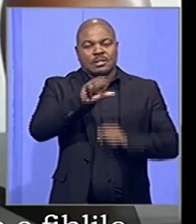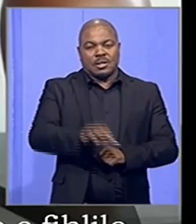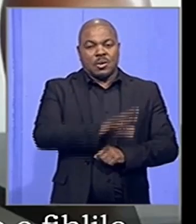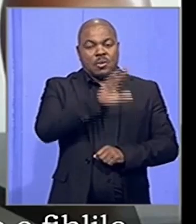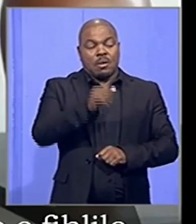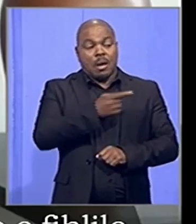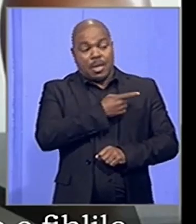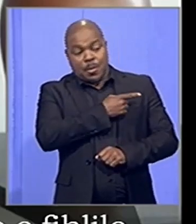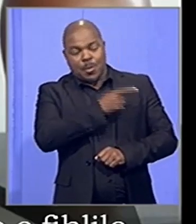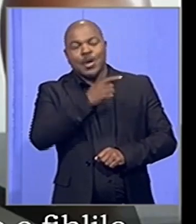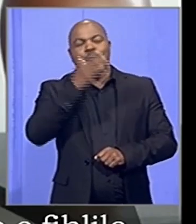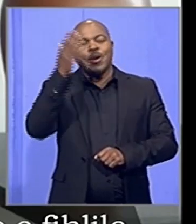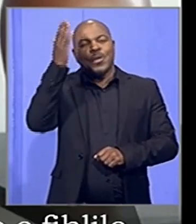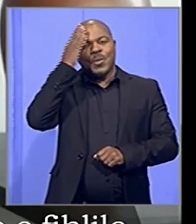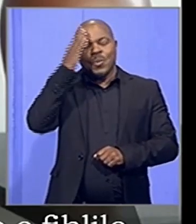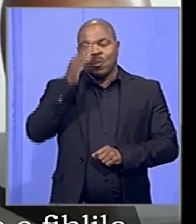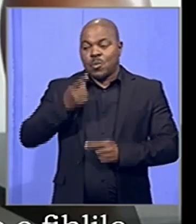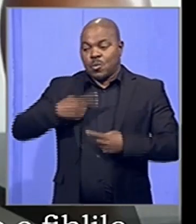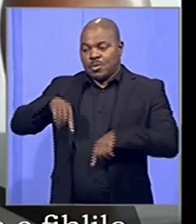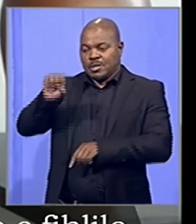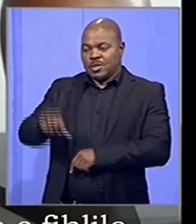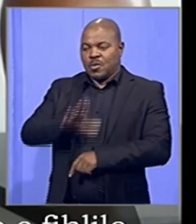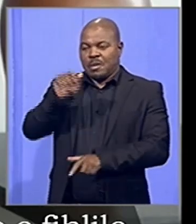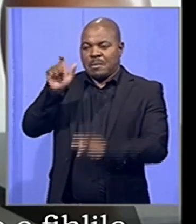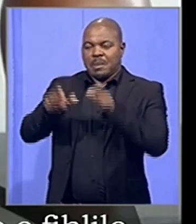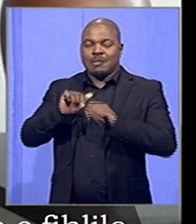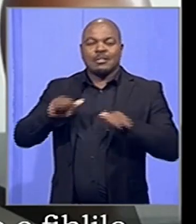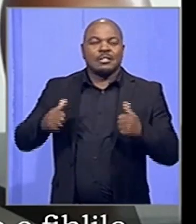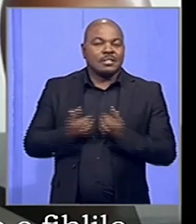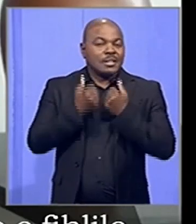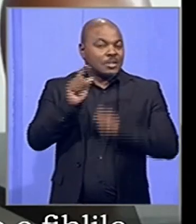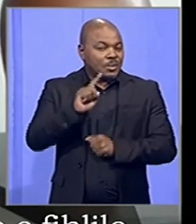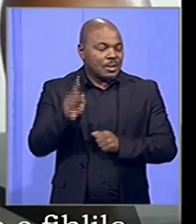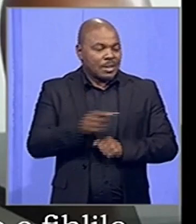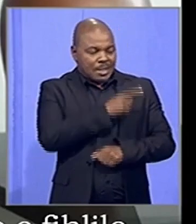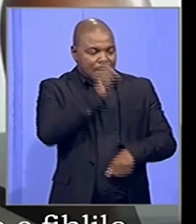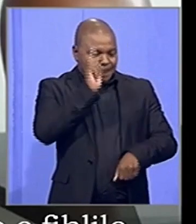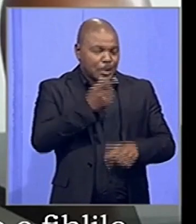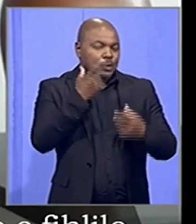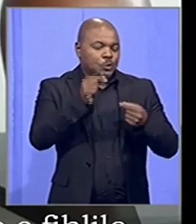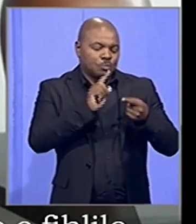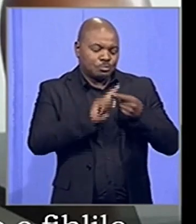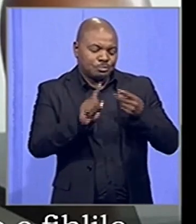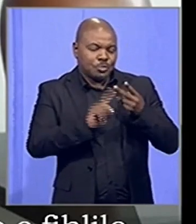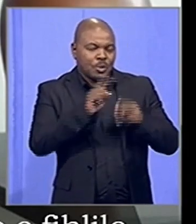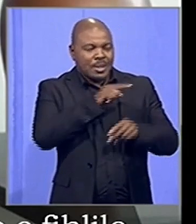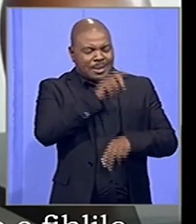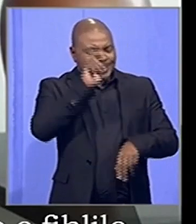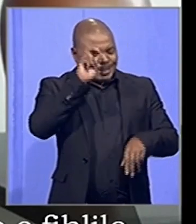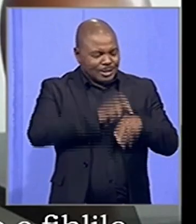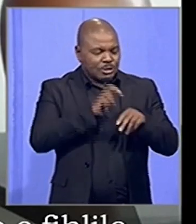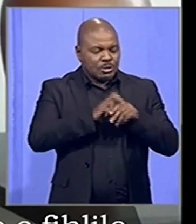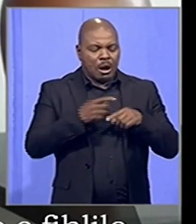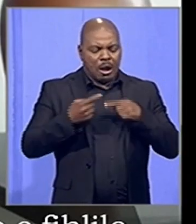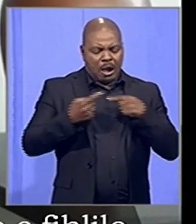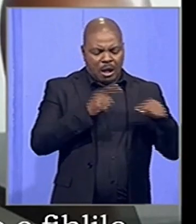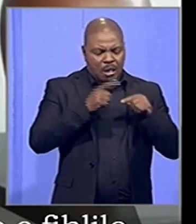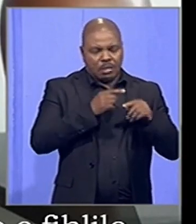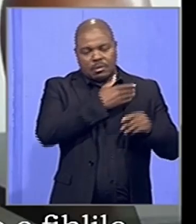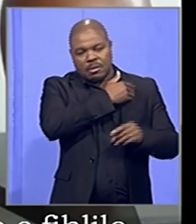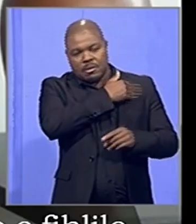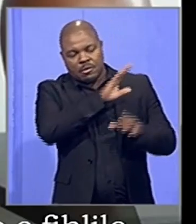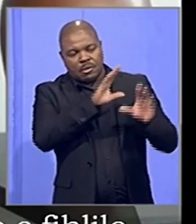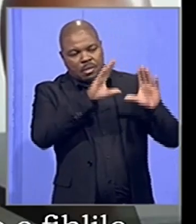know the challenges that we face as South Africans, and what they need to do is to rise above everything